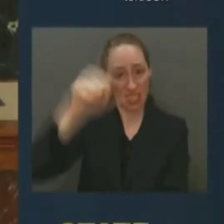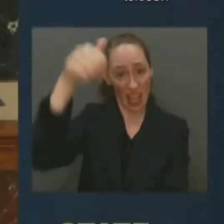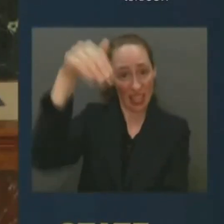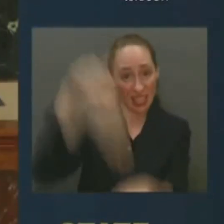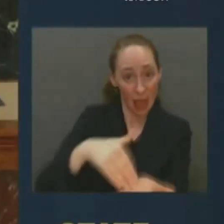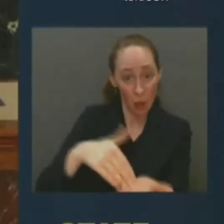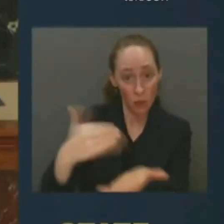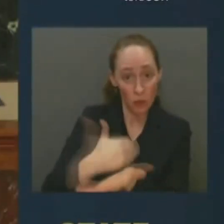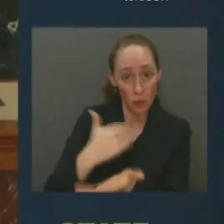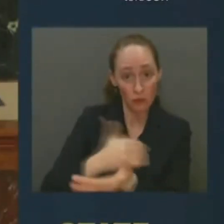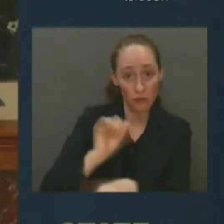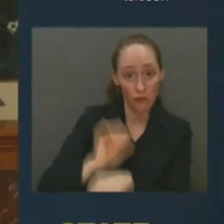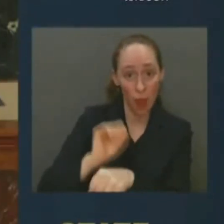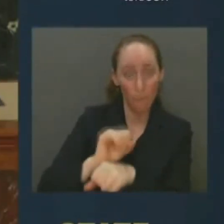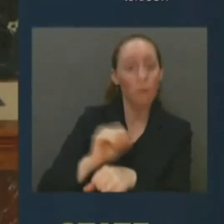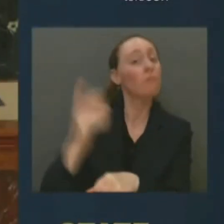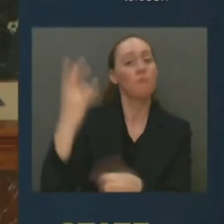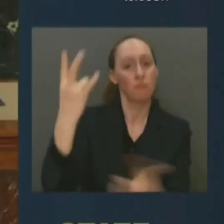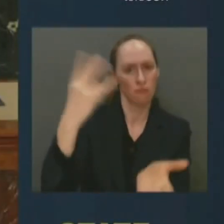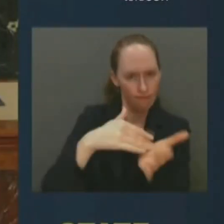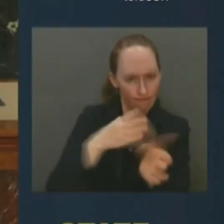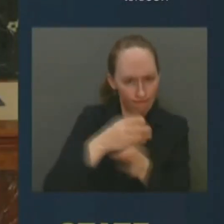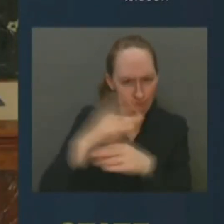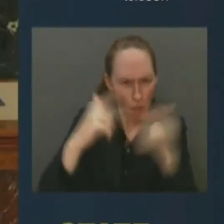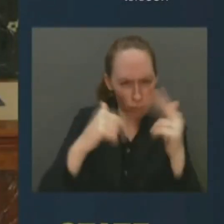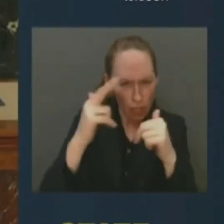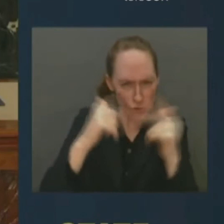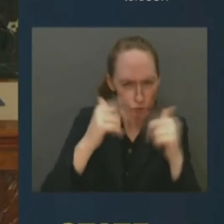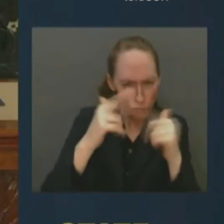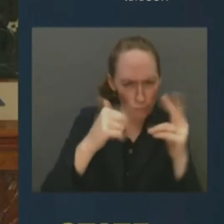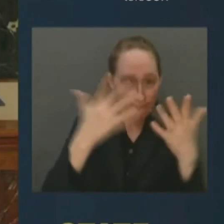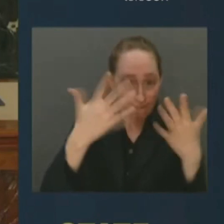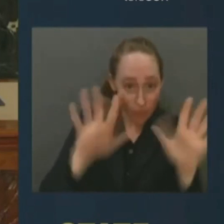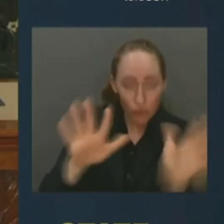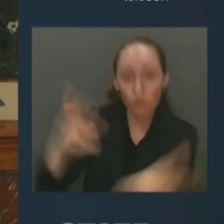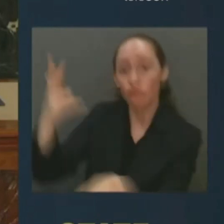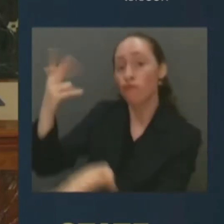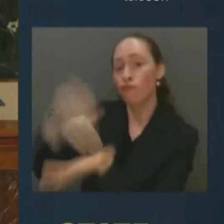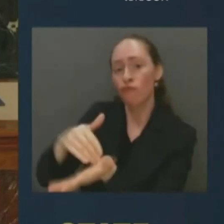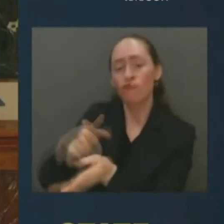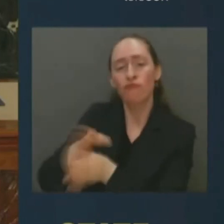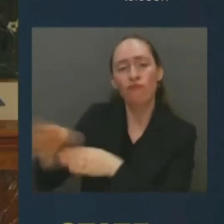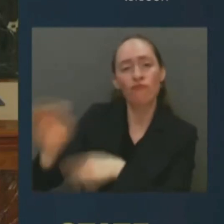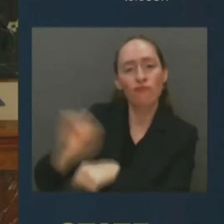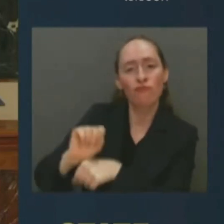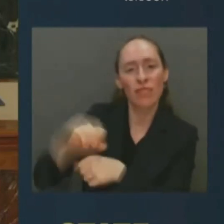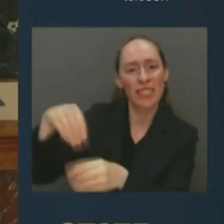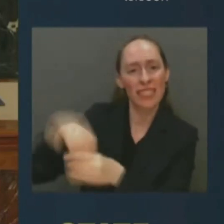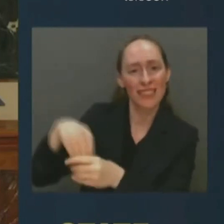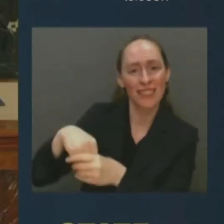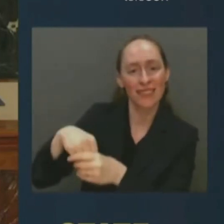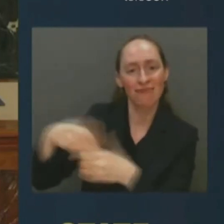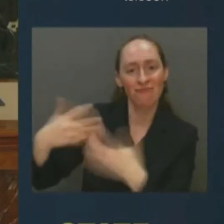United States President Joe Biden delivered the State of the Union address before the nation's Congress.